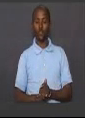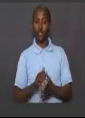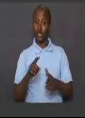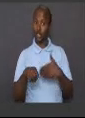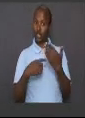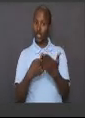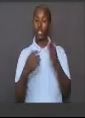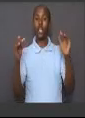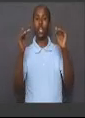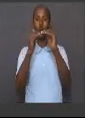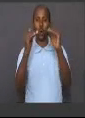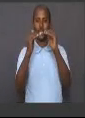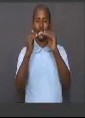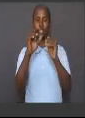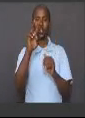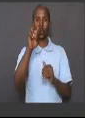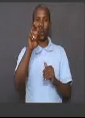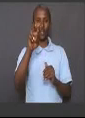This equals 20.